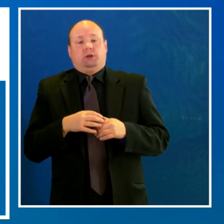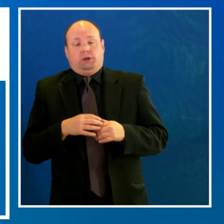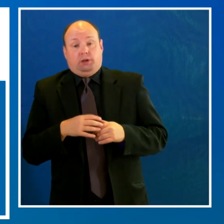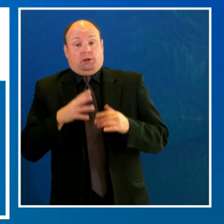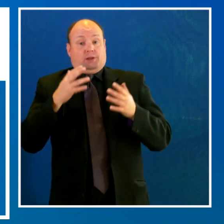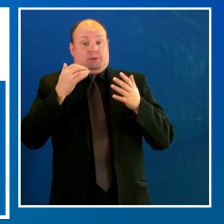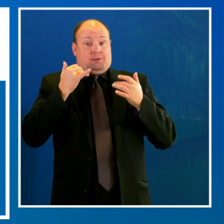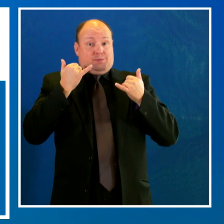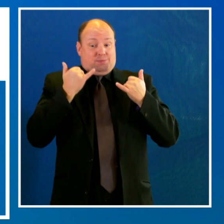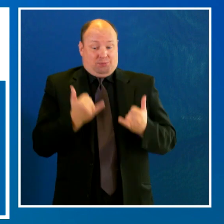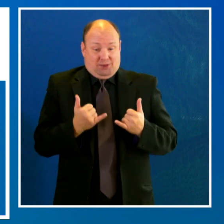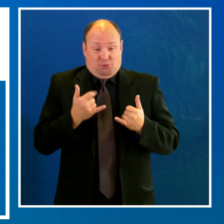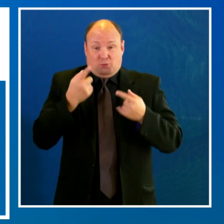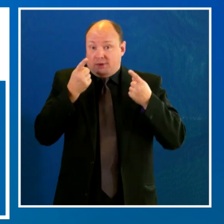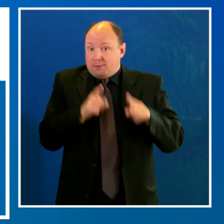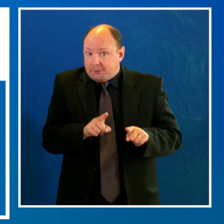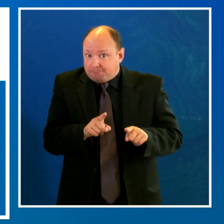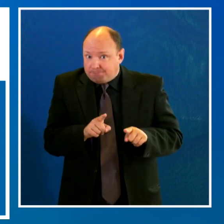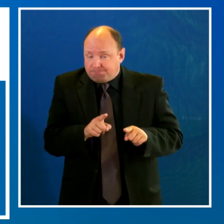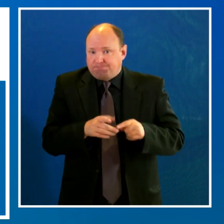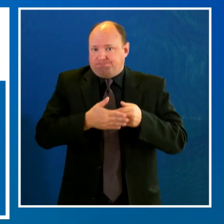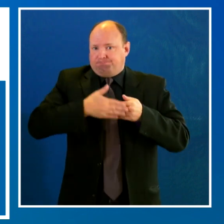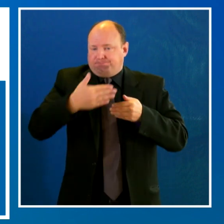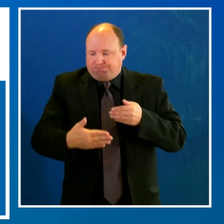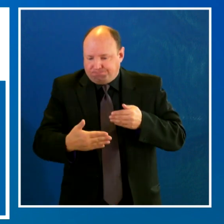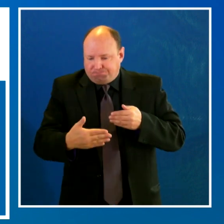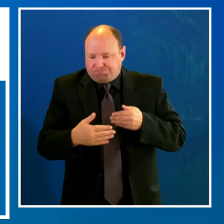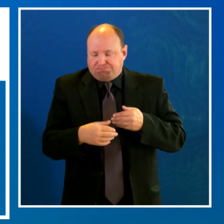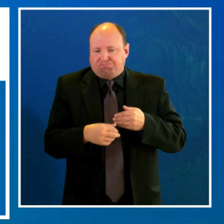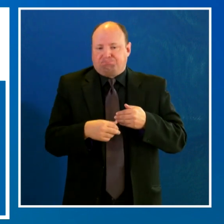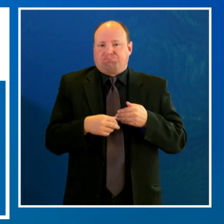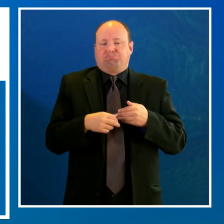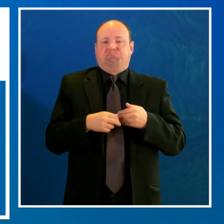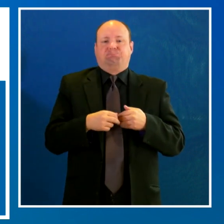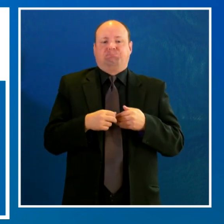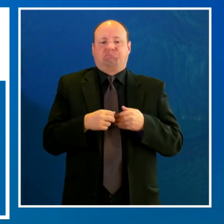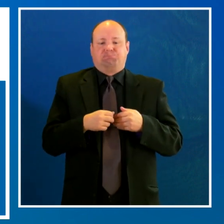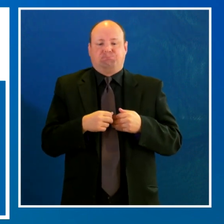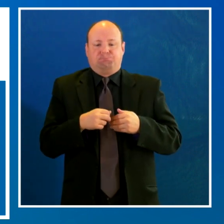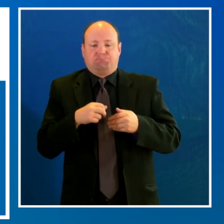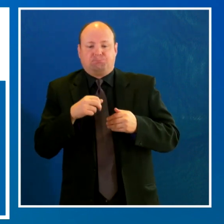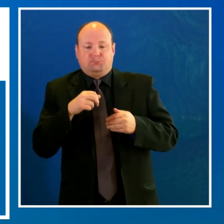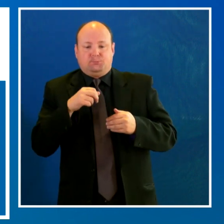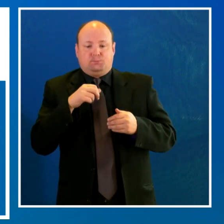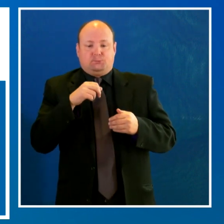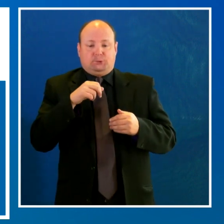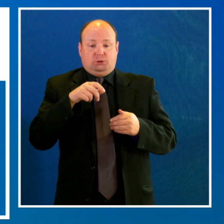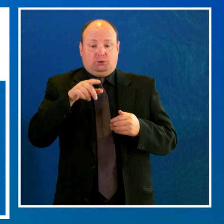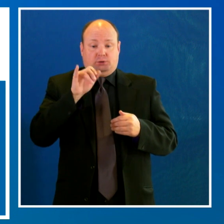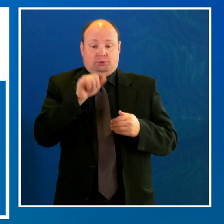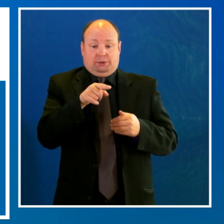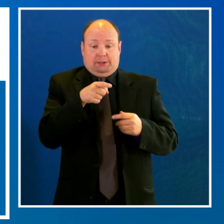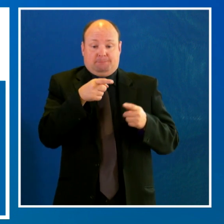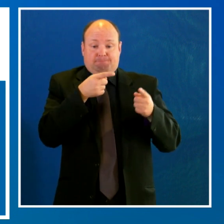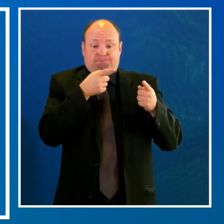to 72,000 of those booster shots being administered here in Clark County.